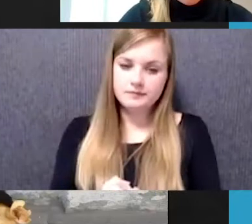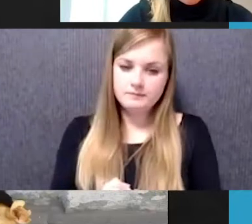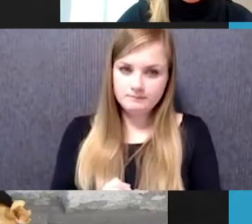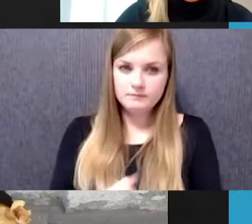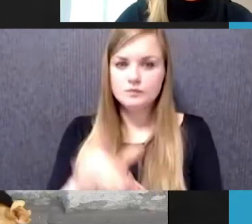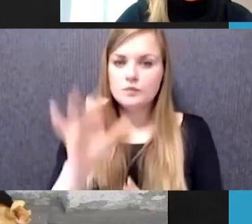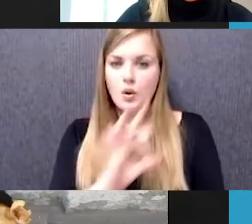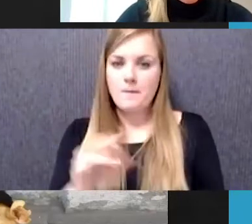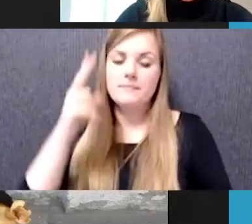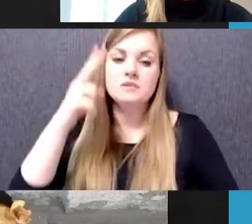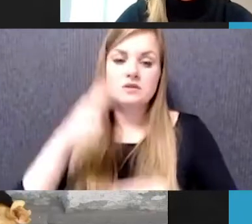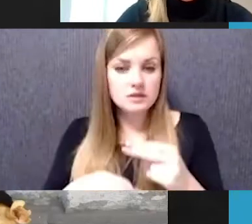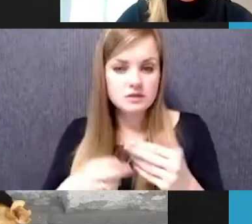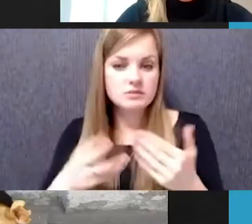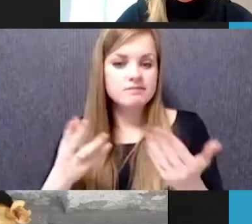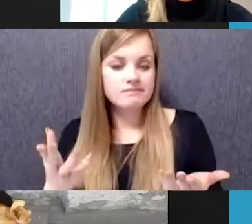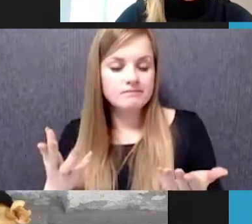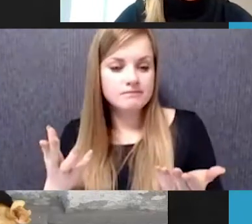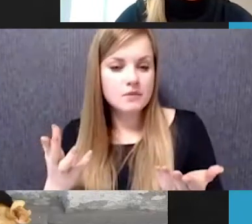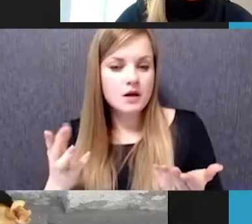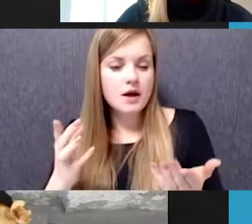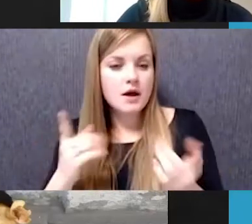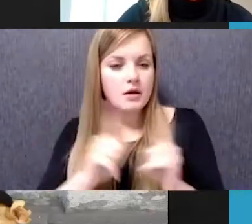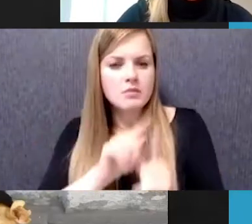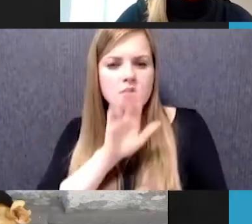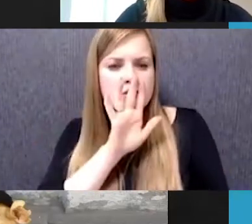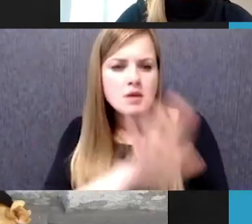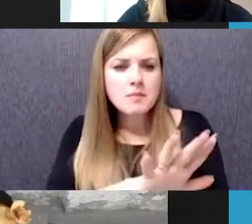case law should change in the future.